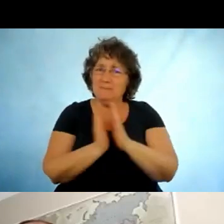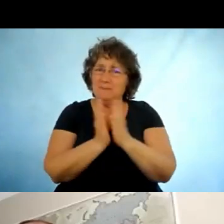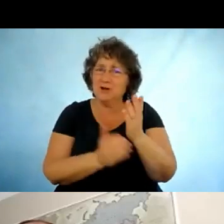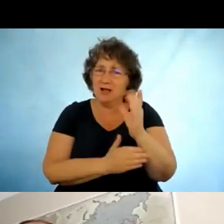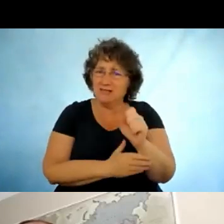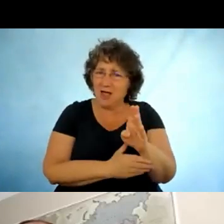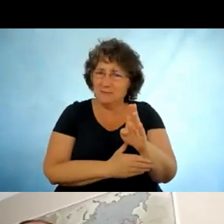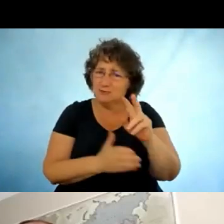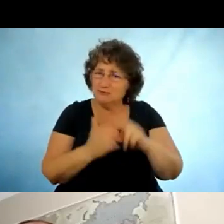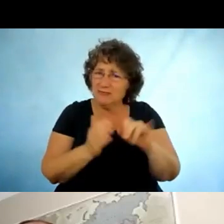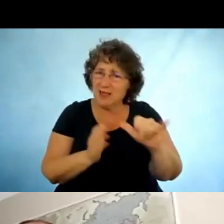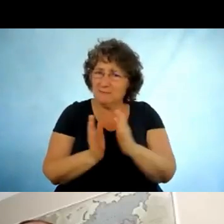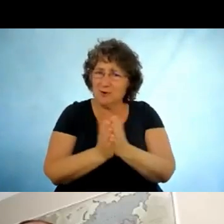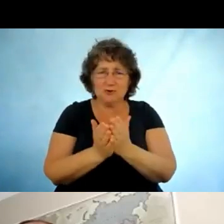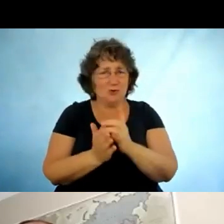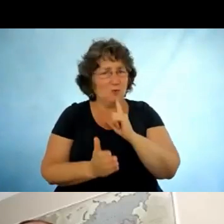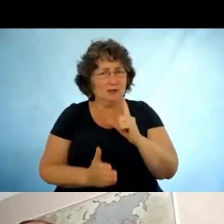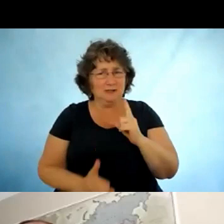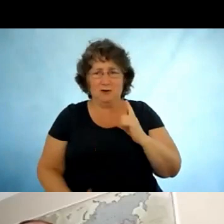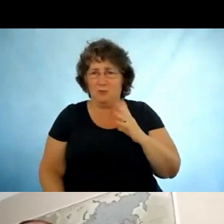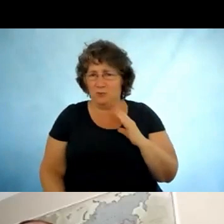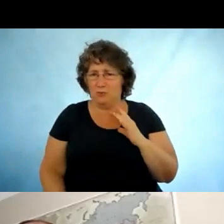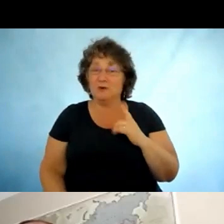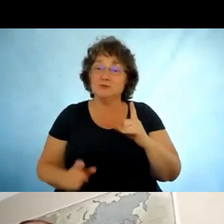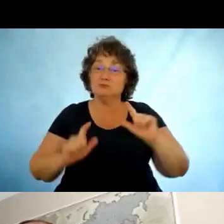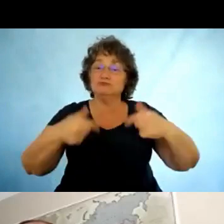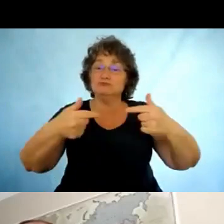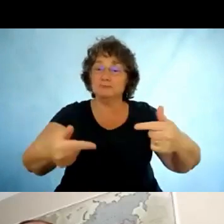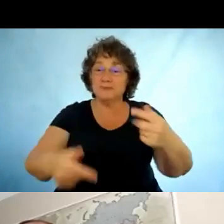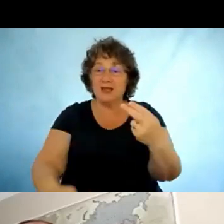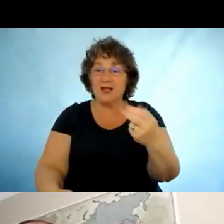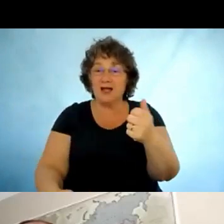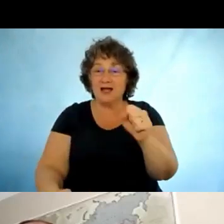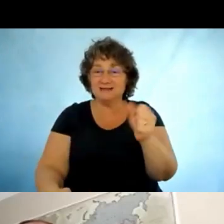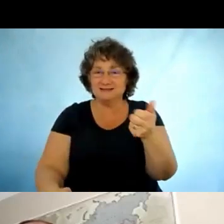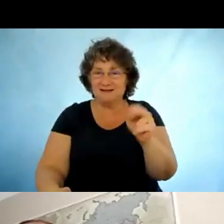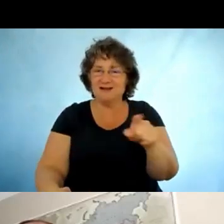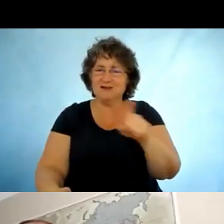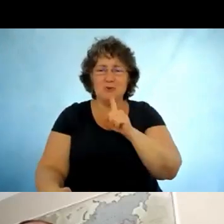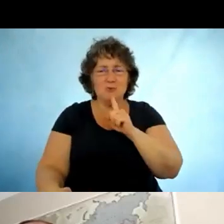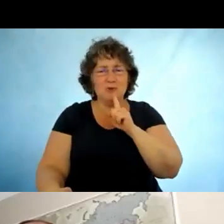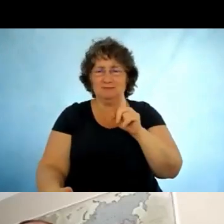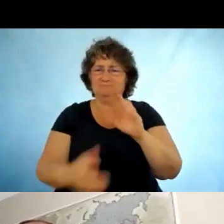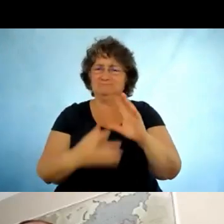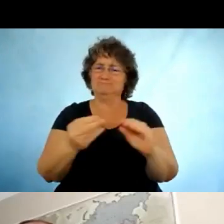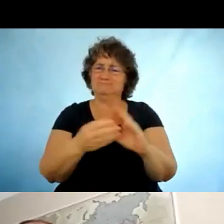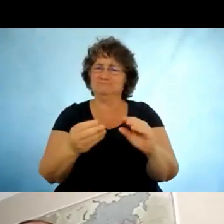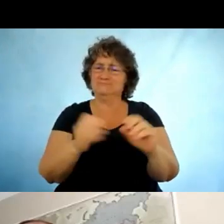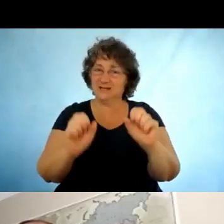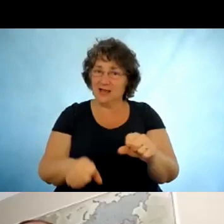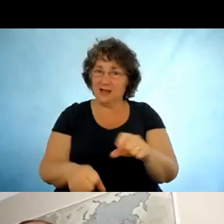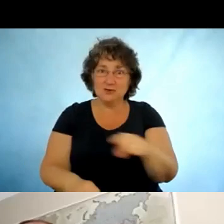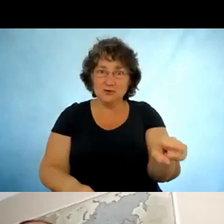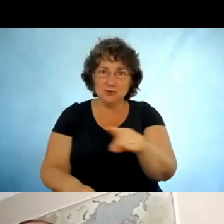he can share his story better than I can. But I think you're going to love what he brings to this conversation, including a